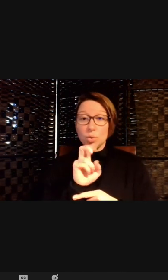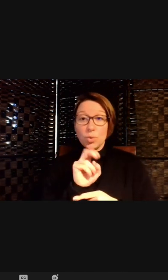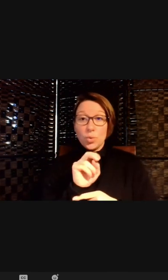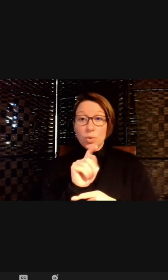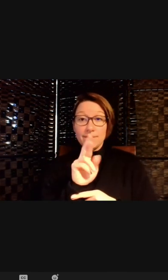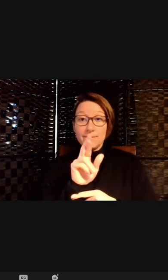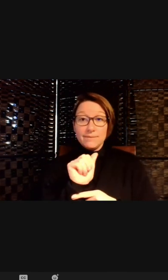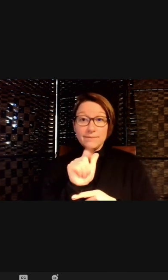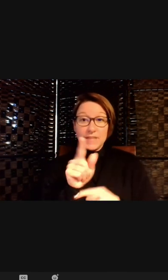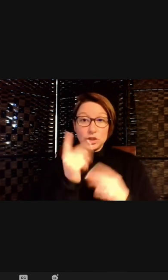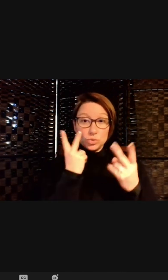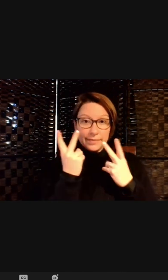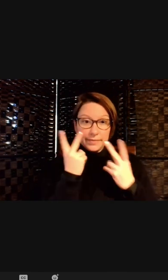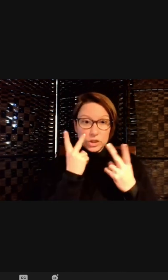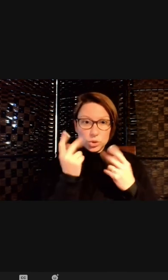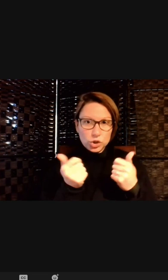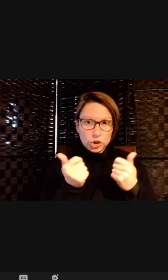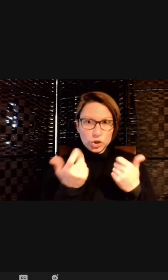time?